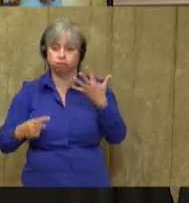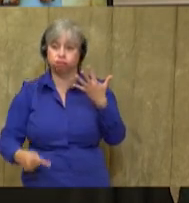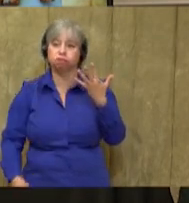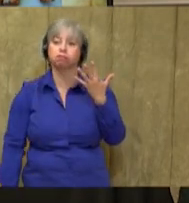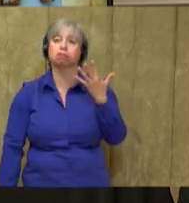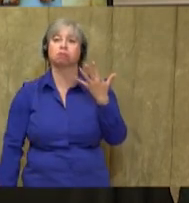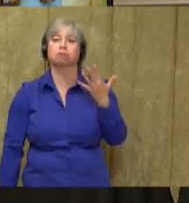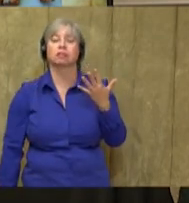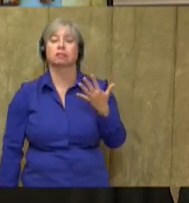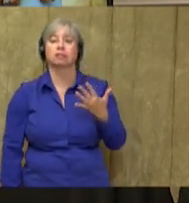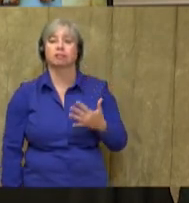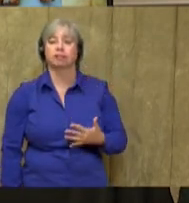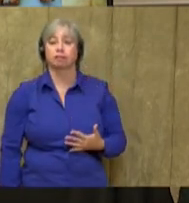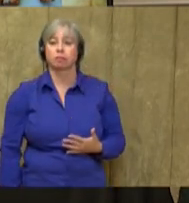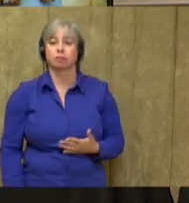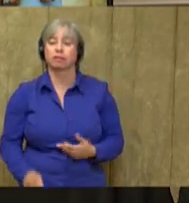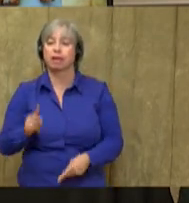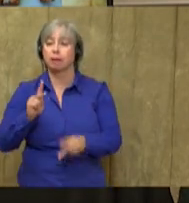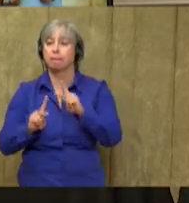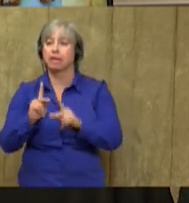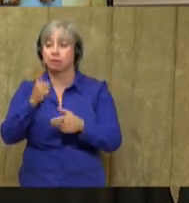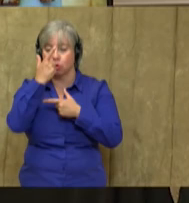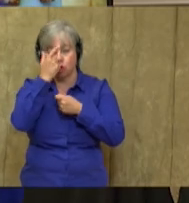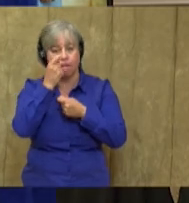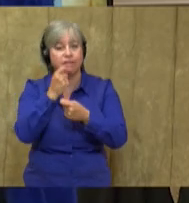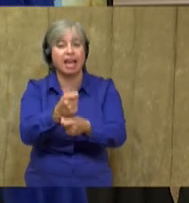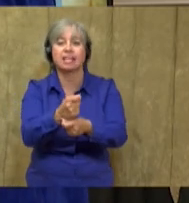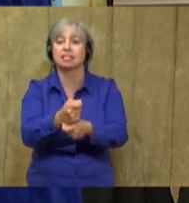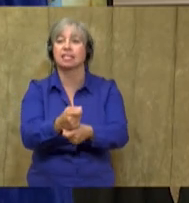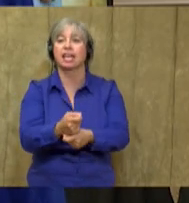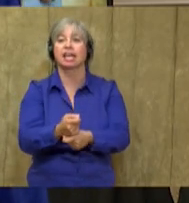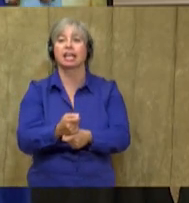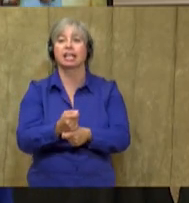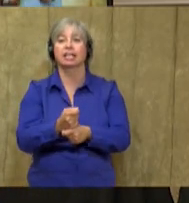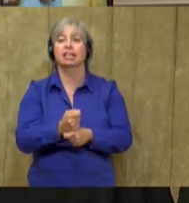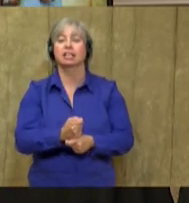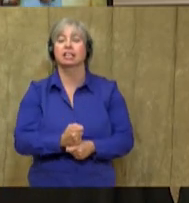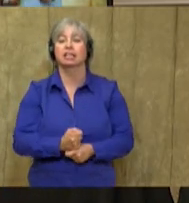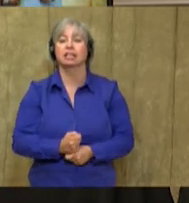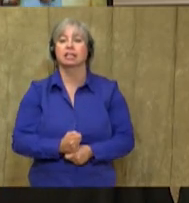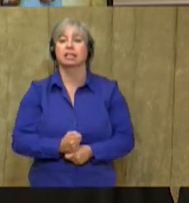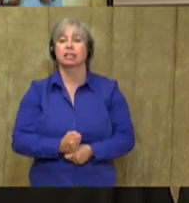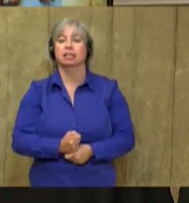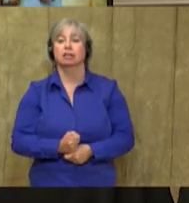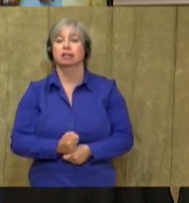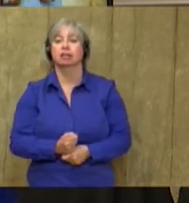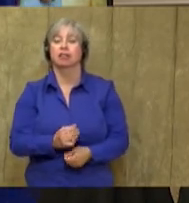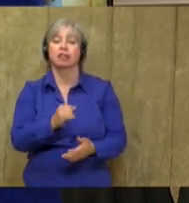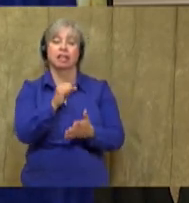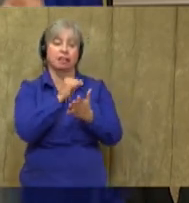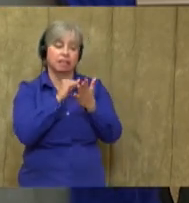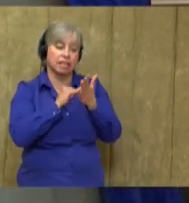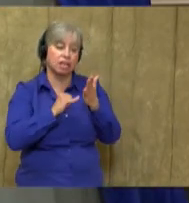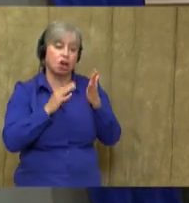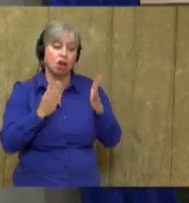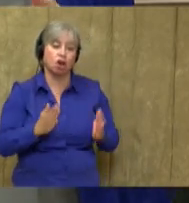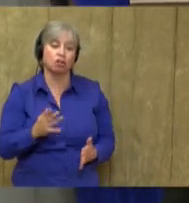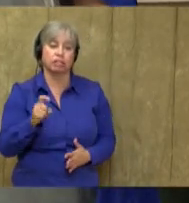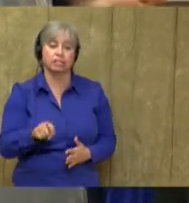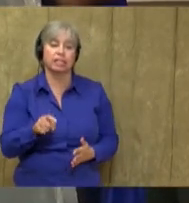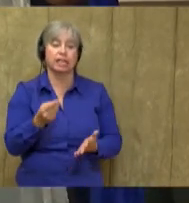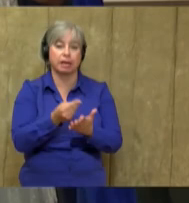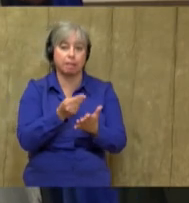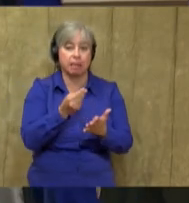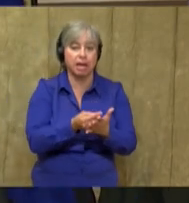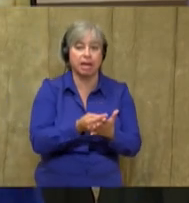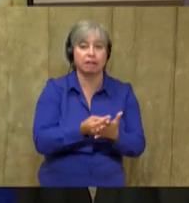to be created. And people are fascinated with those things. So the great artists of the time are going to need money in order